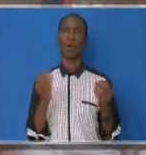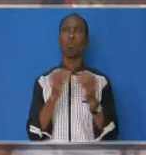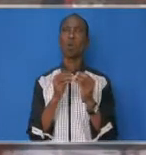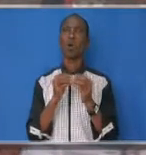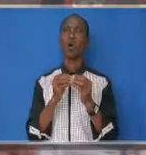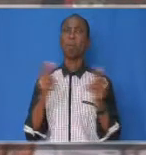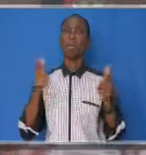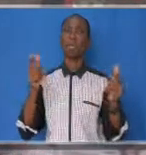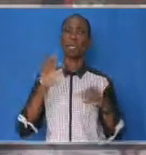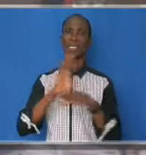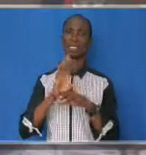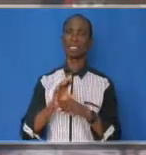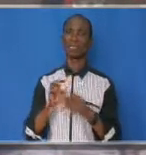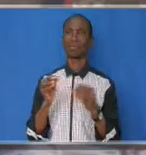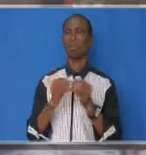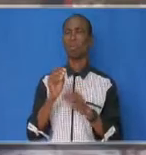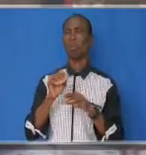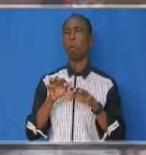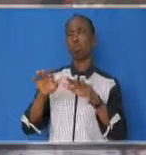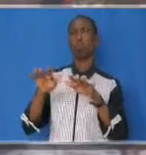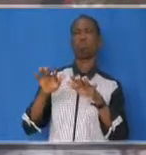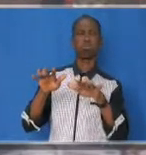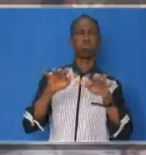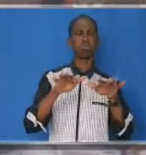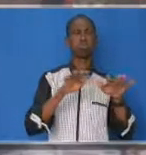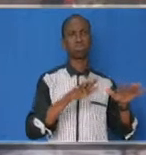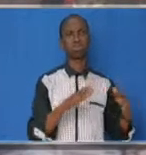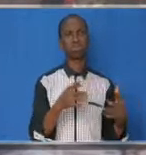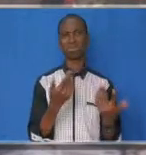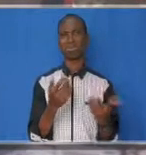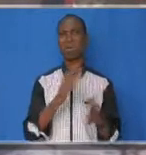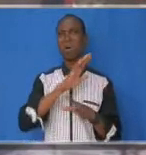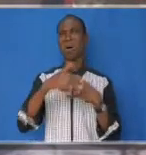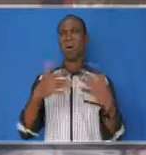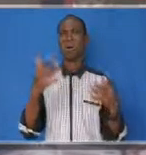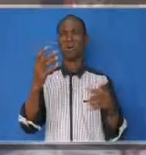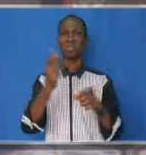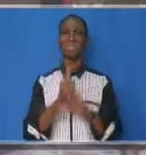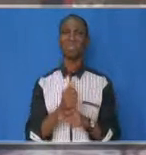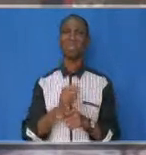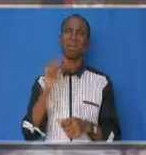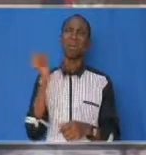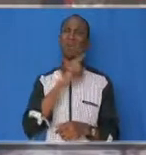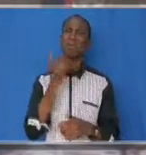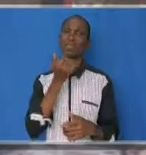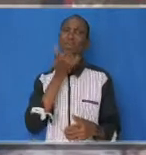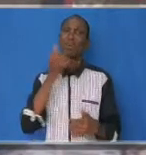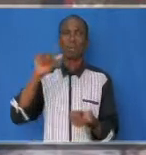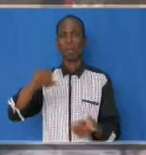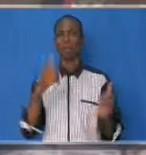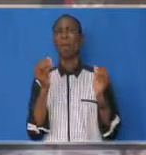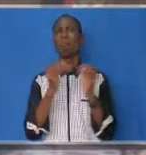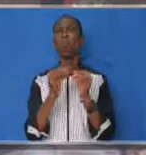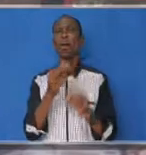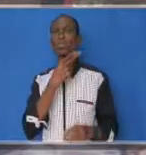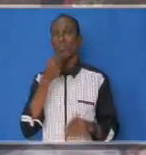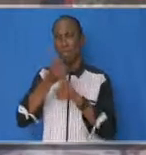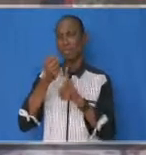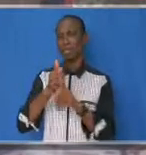baptized shall be saved. That is verse 16. And he who does not believe will